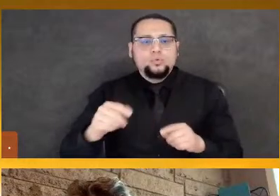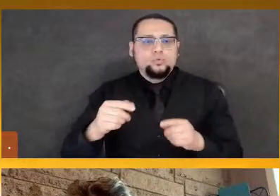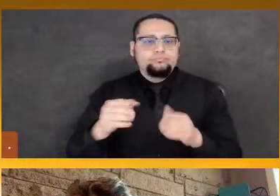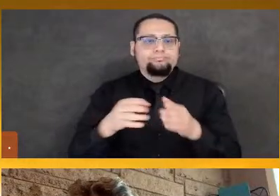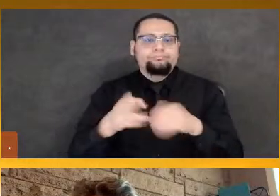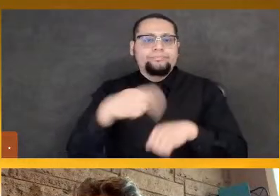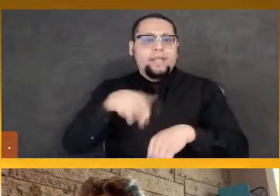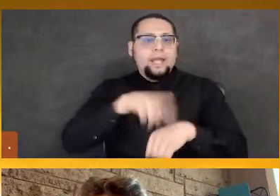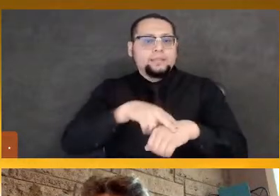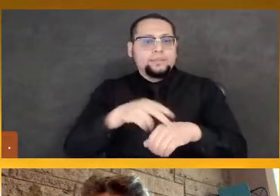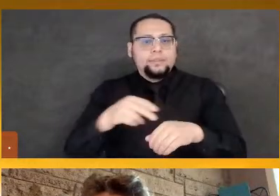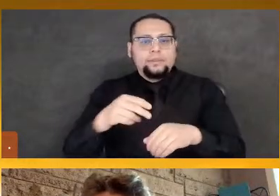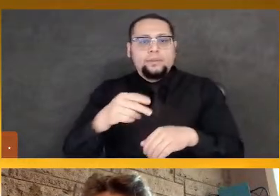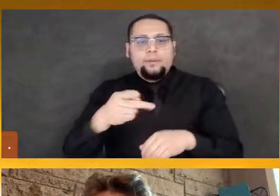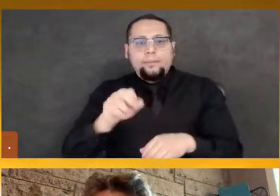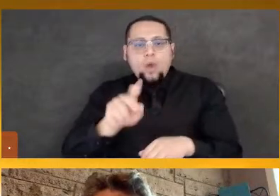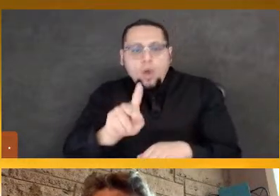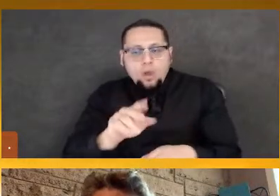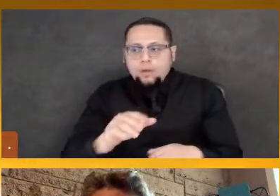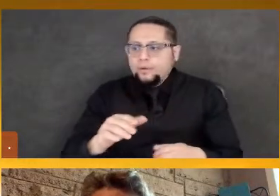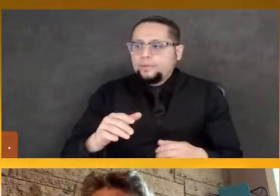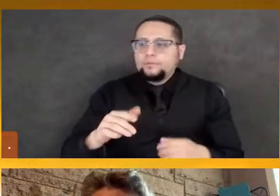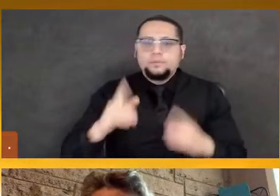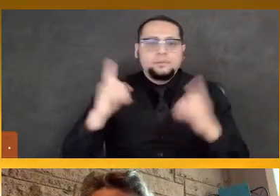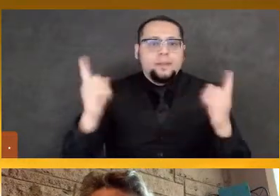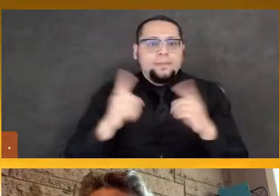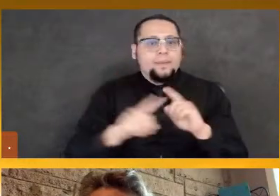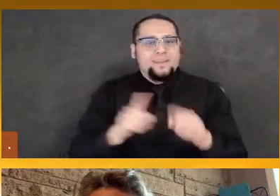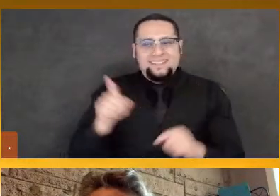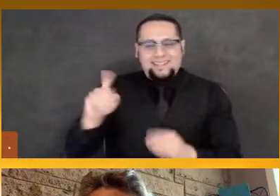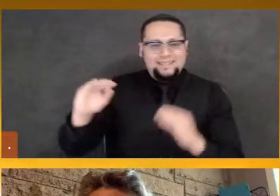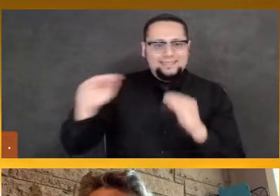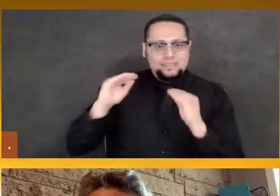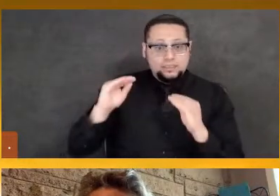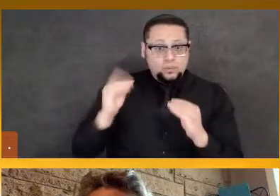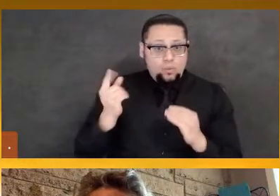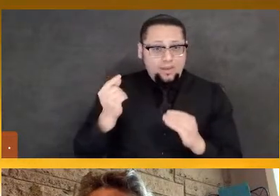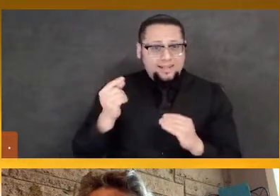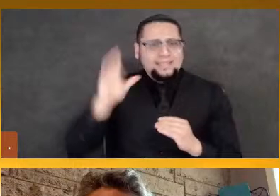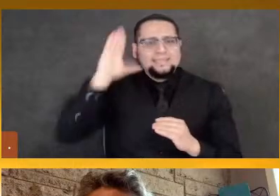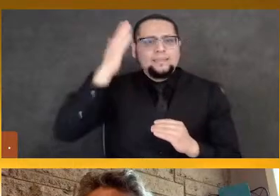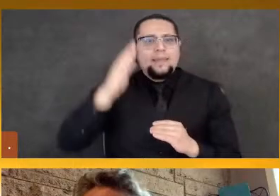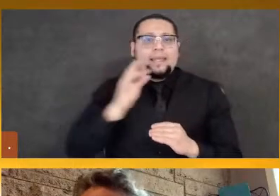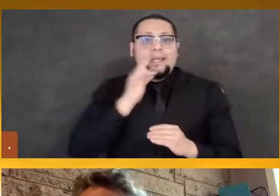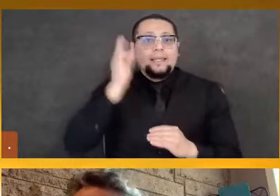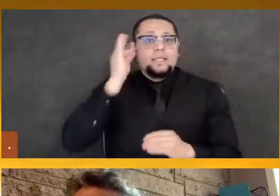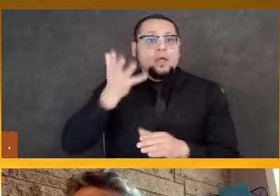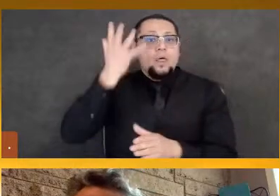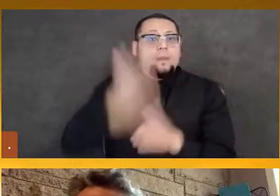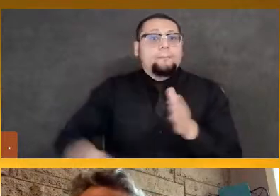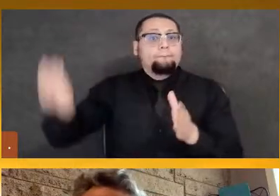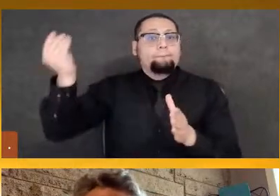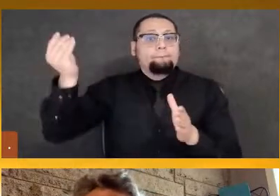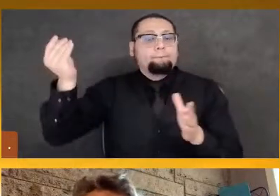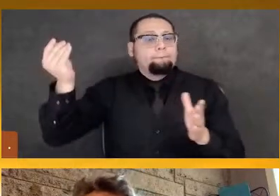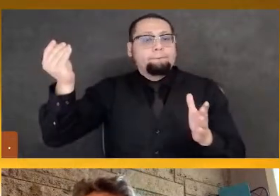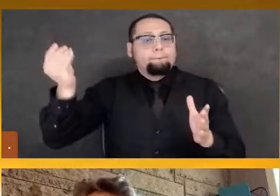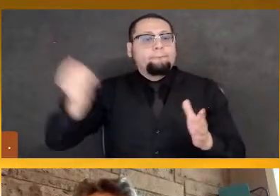mainly how it's taught makes it seem that we are extinct or that we're similar to